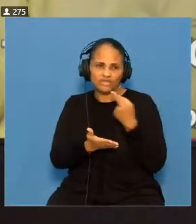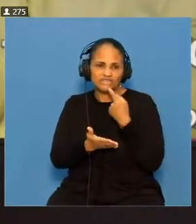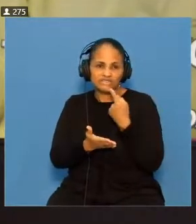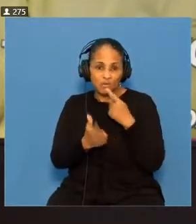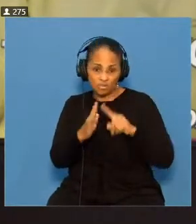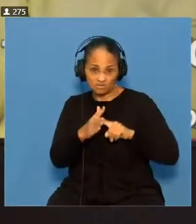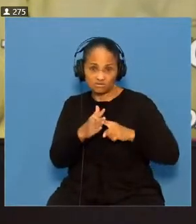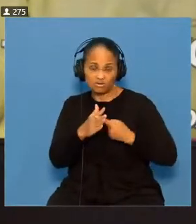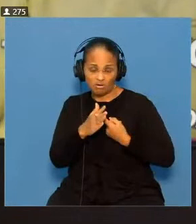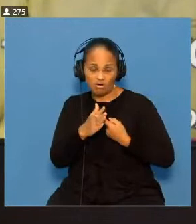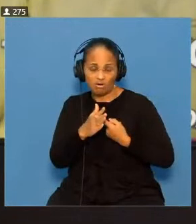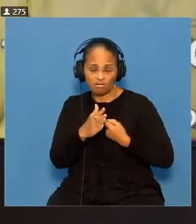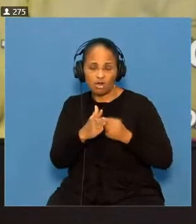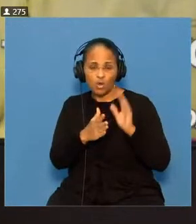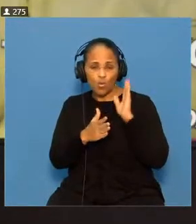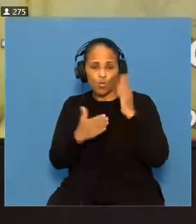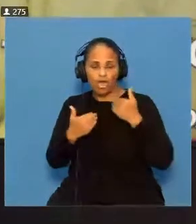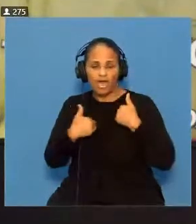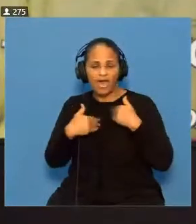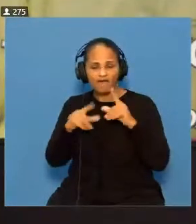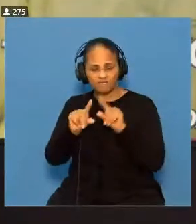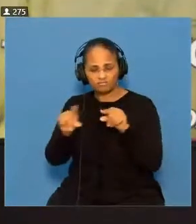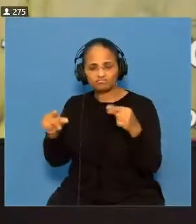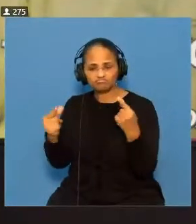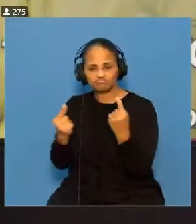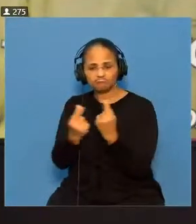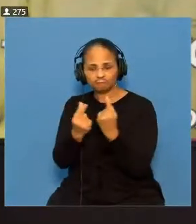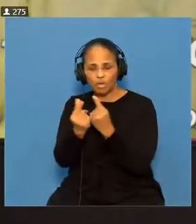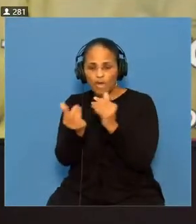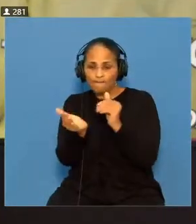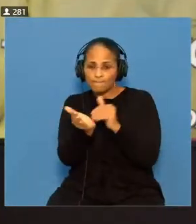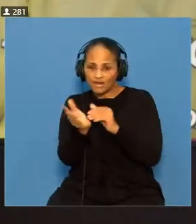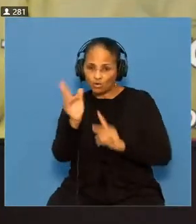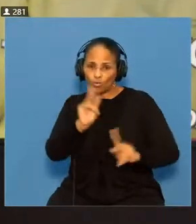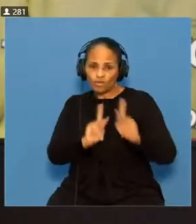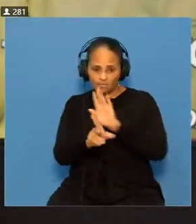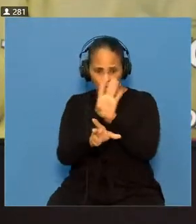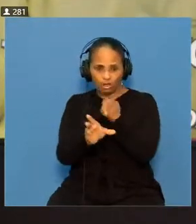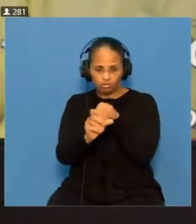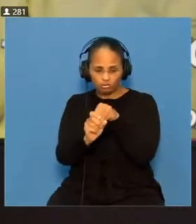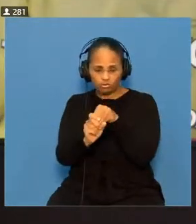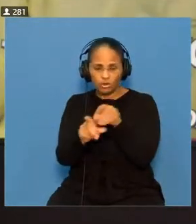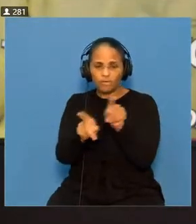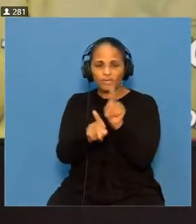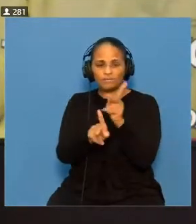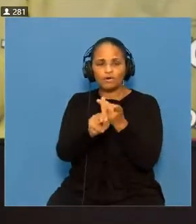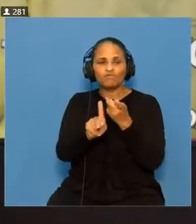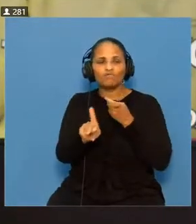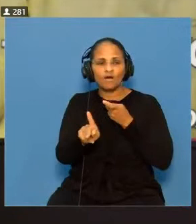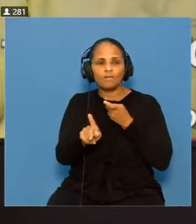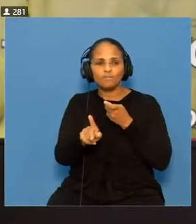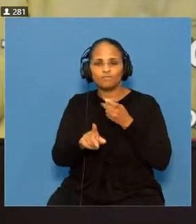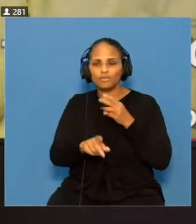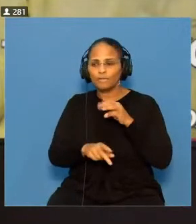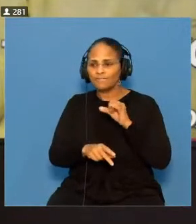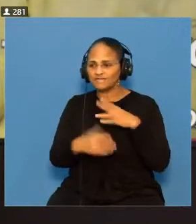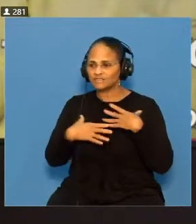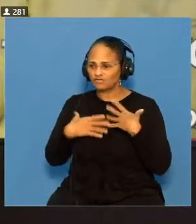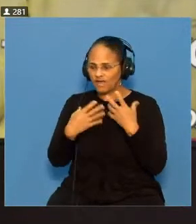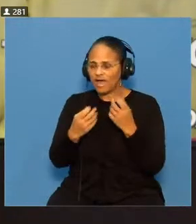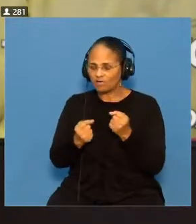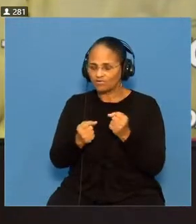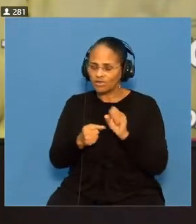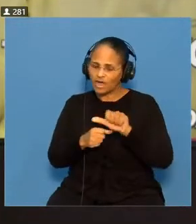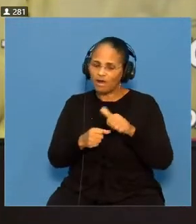rollout. There is a committee that's comprised of medical personnel as well as people from the Ministry of Health and